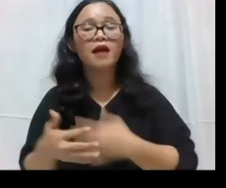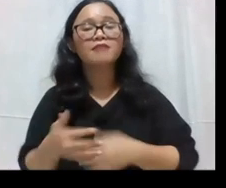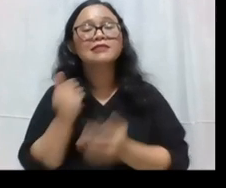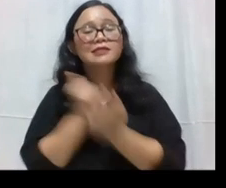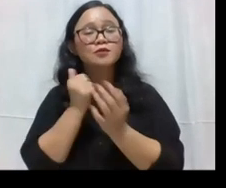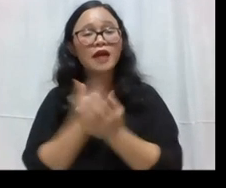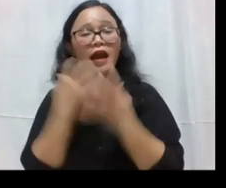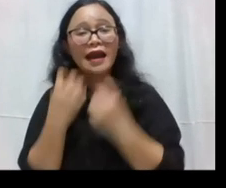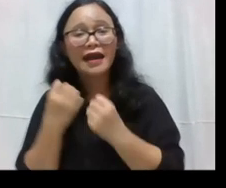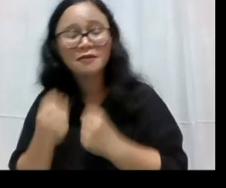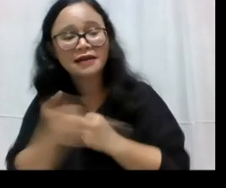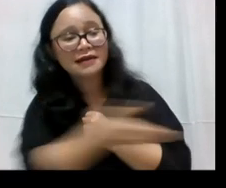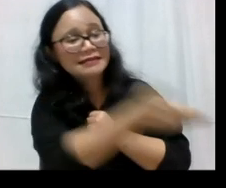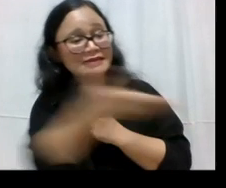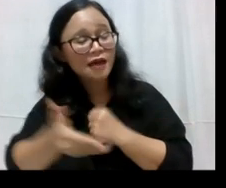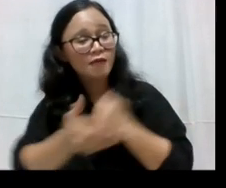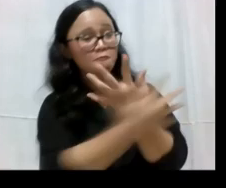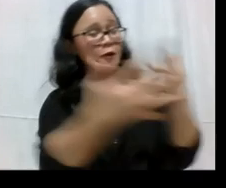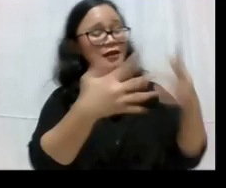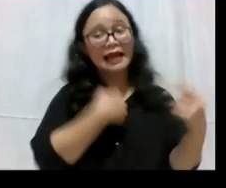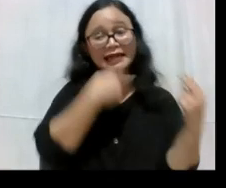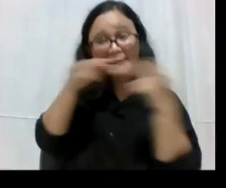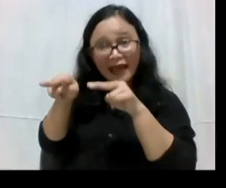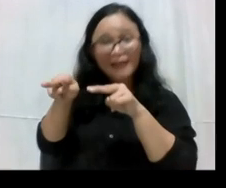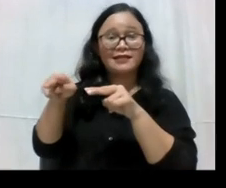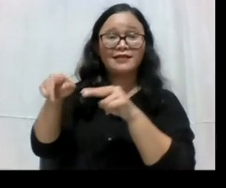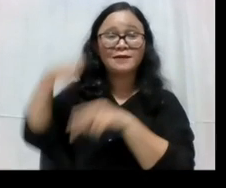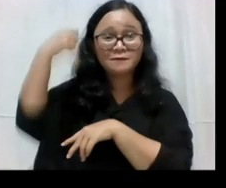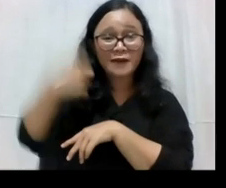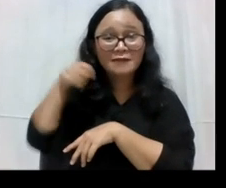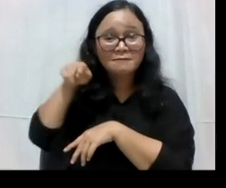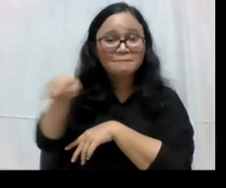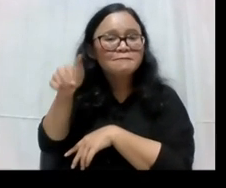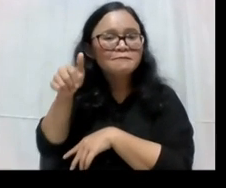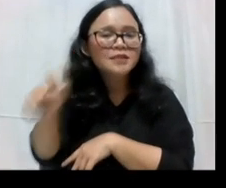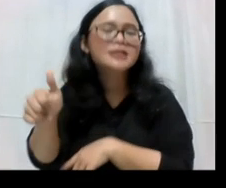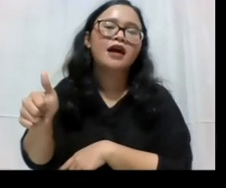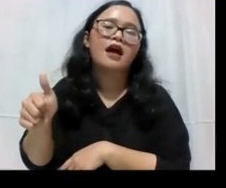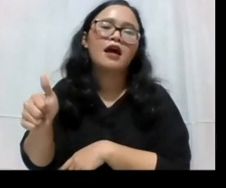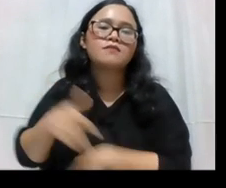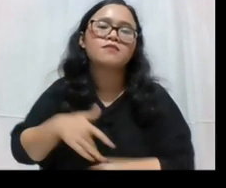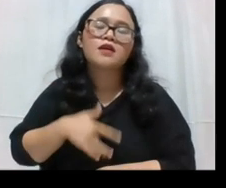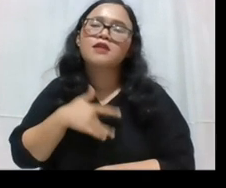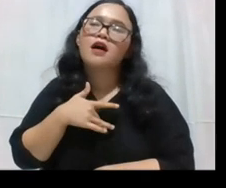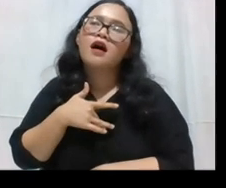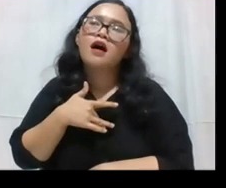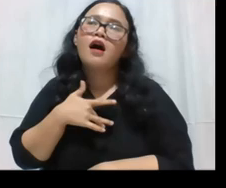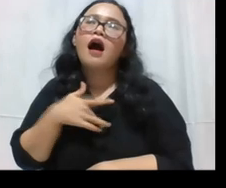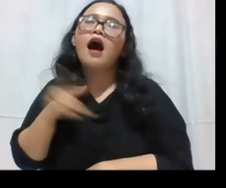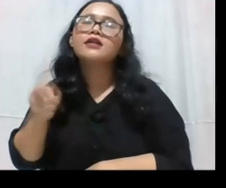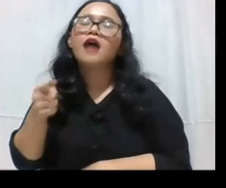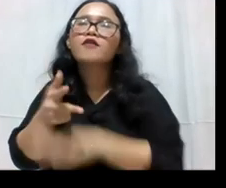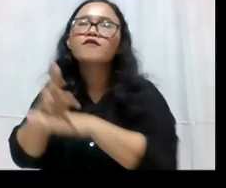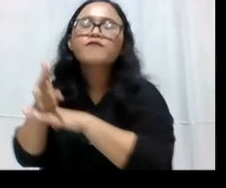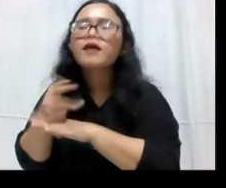we centered our story inside a hospital because because once again the uniqueness of the